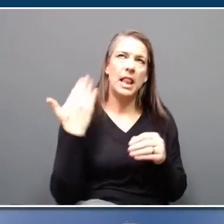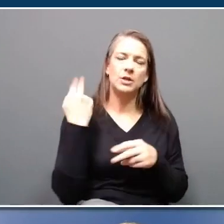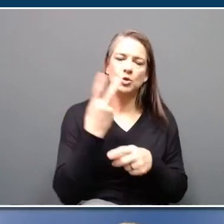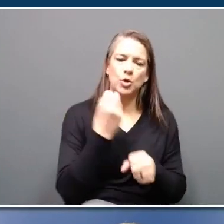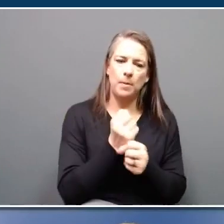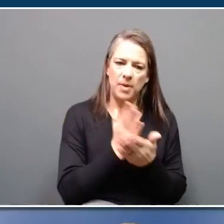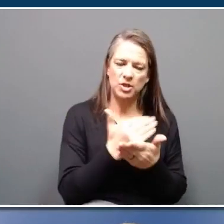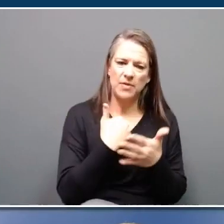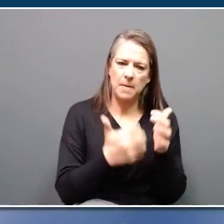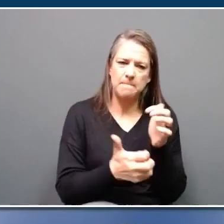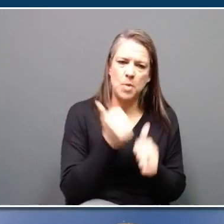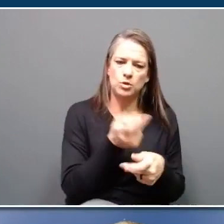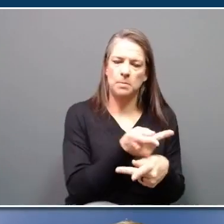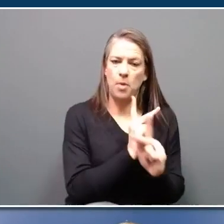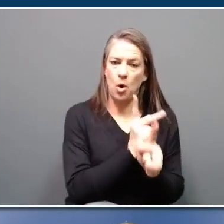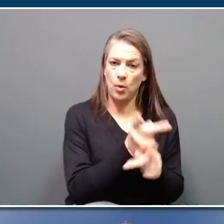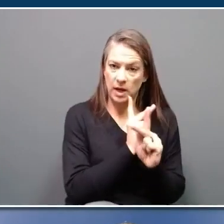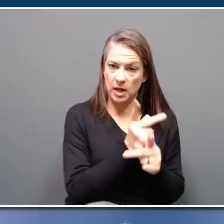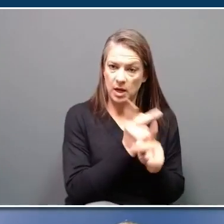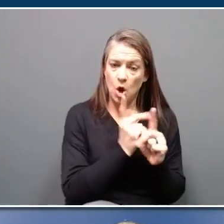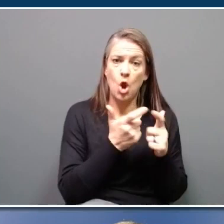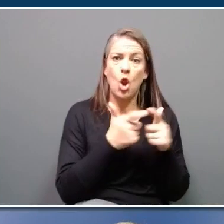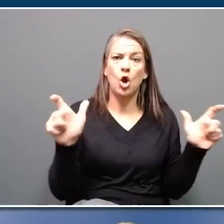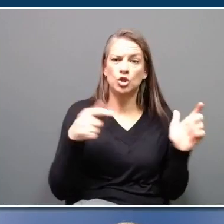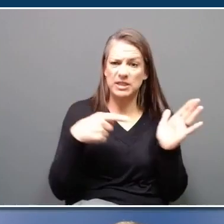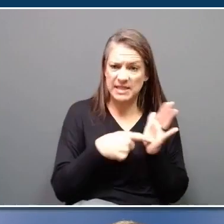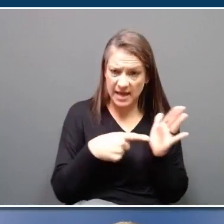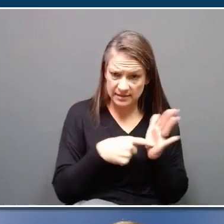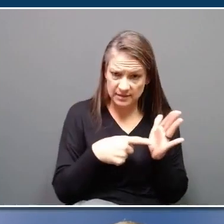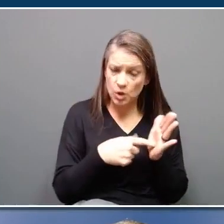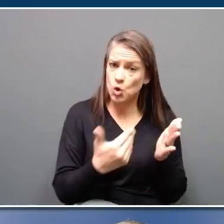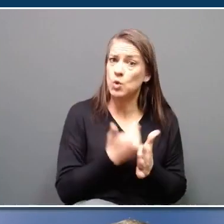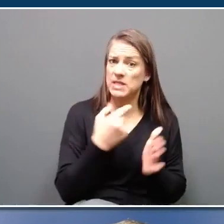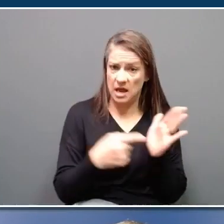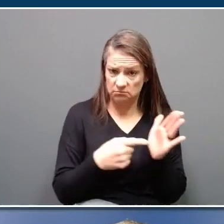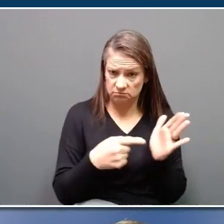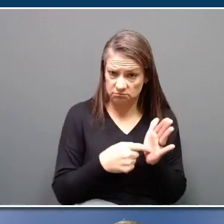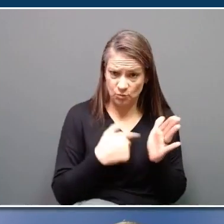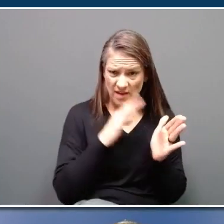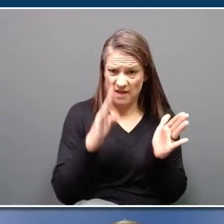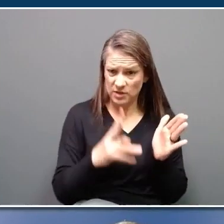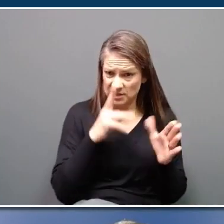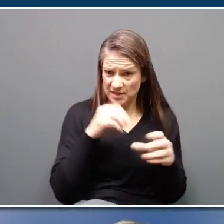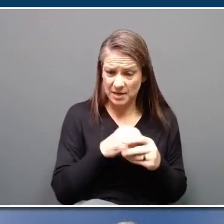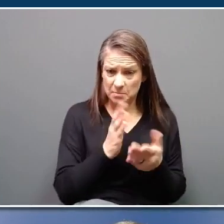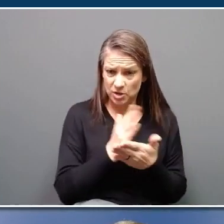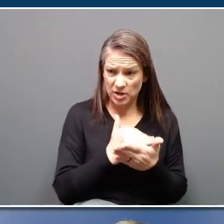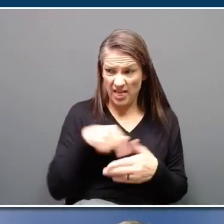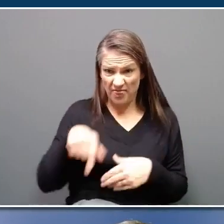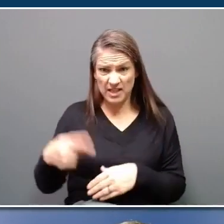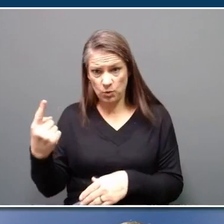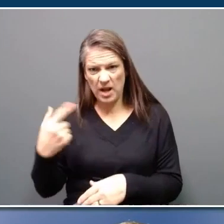most borrowing, the largest amount of debt and new debt that we have ever seen in a budget. And this one has the second